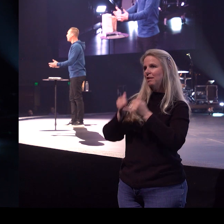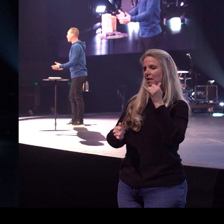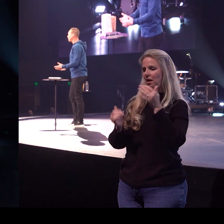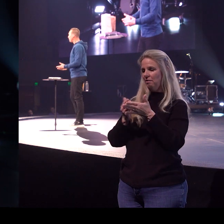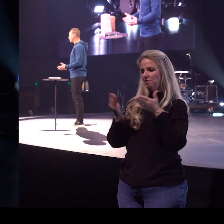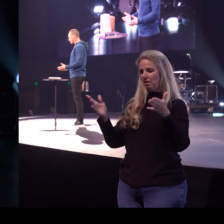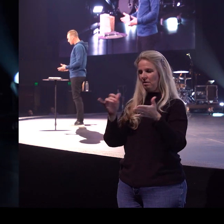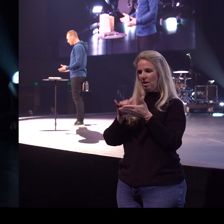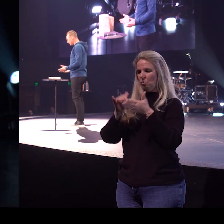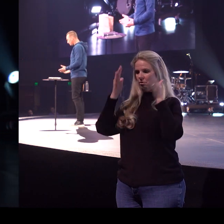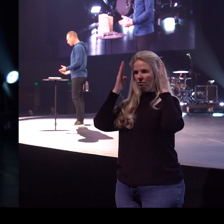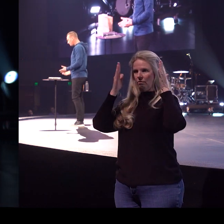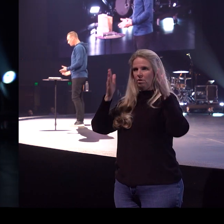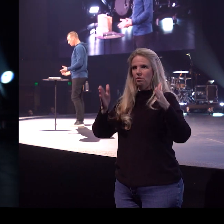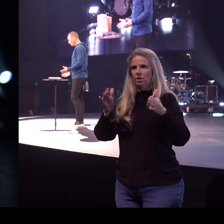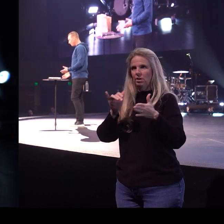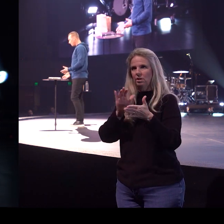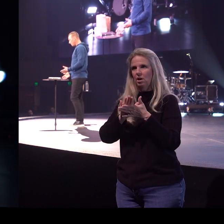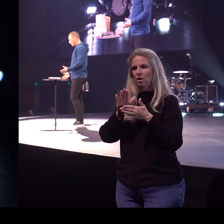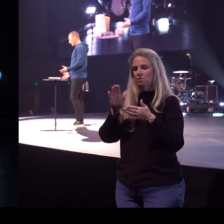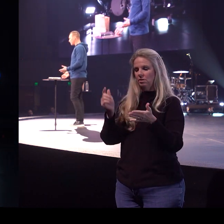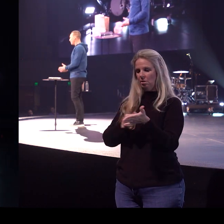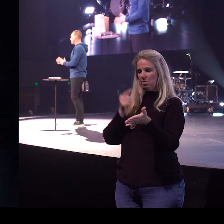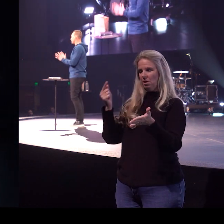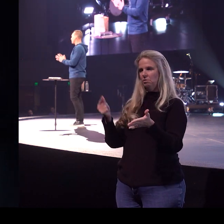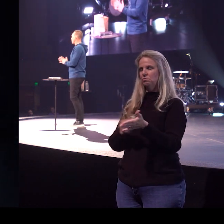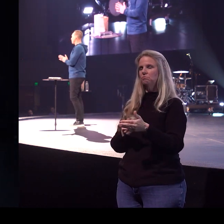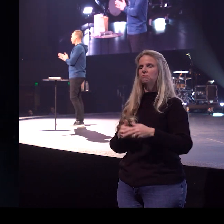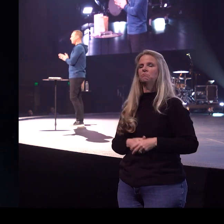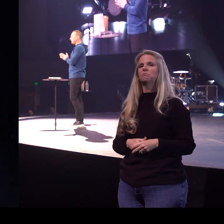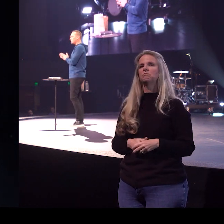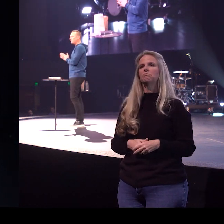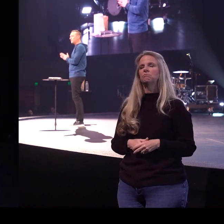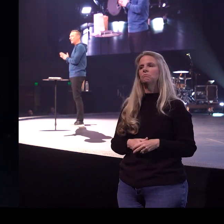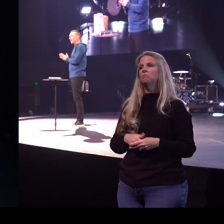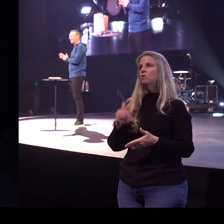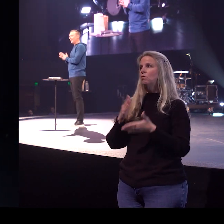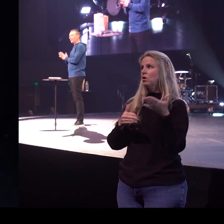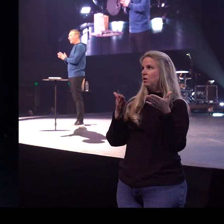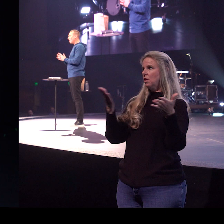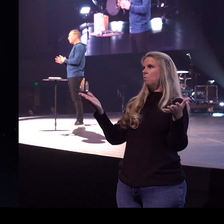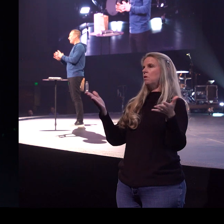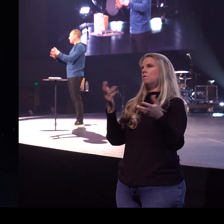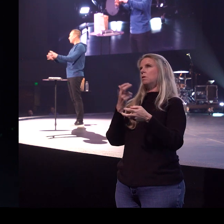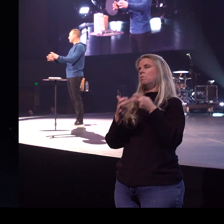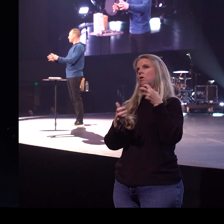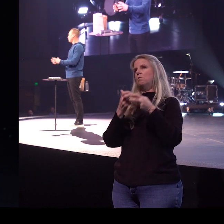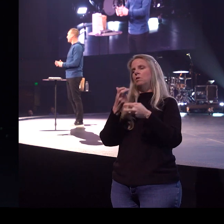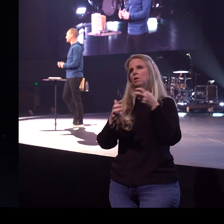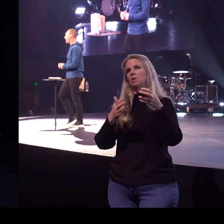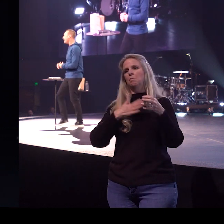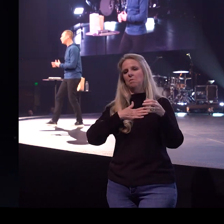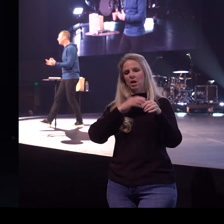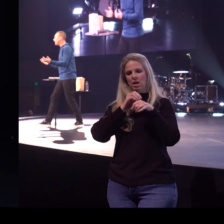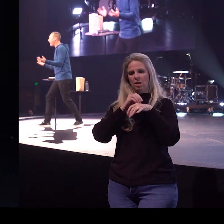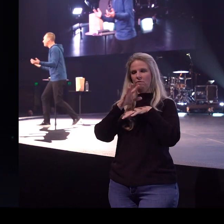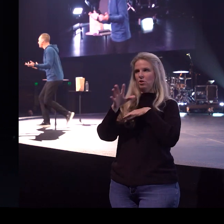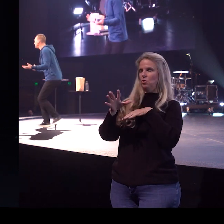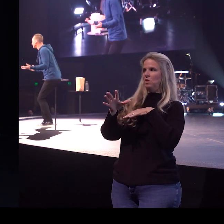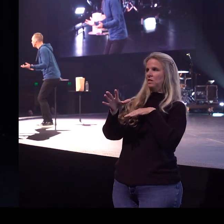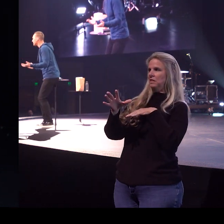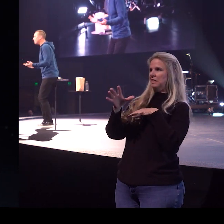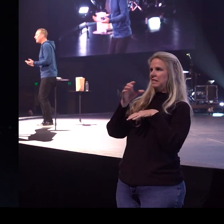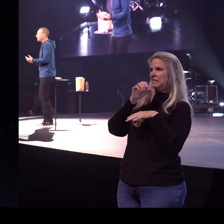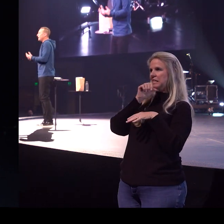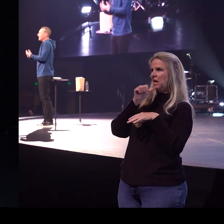put our focus. And some of us, the problem would be this. We would say, well, I'm not putting my influence there because I don't really have